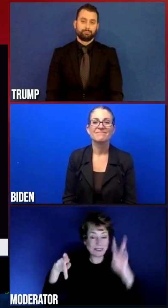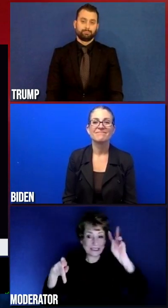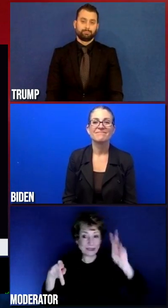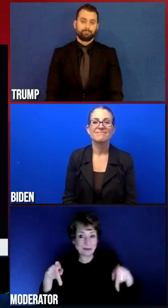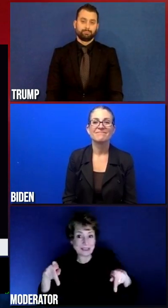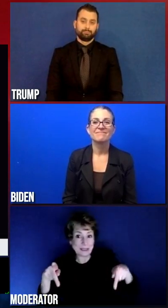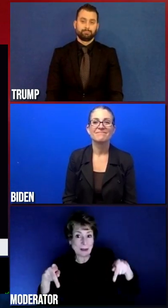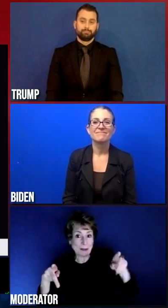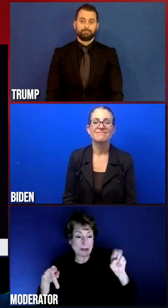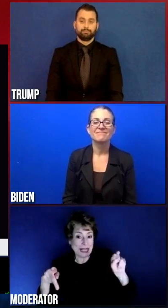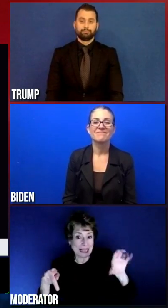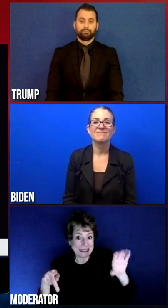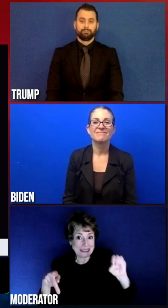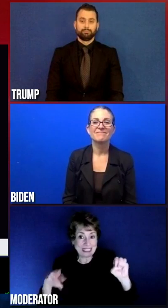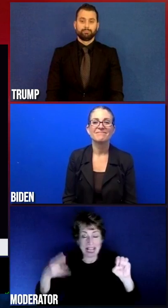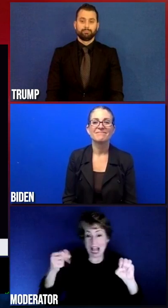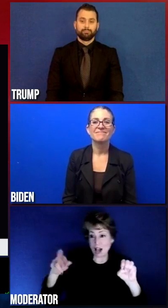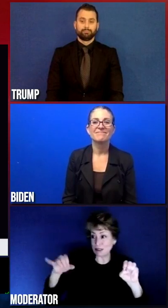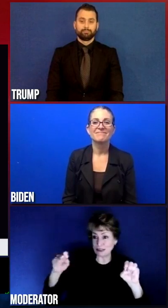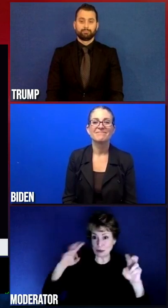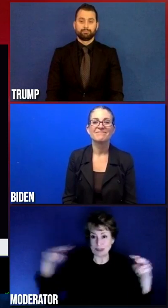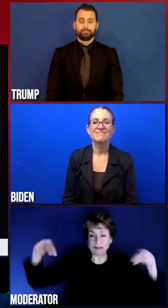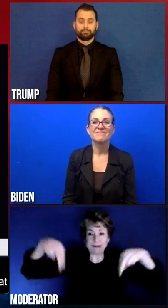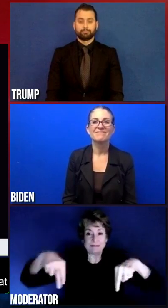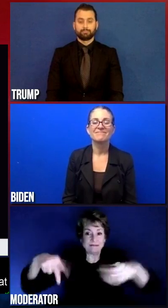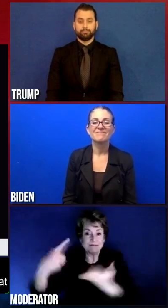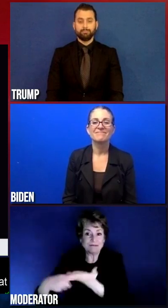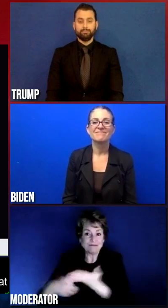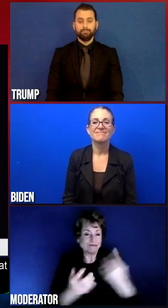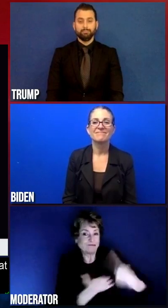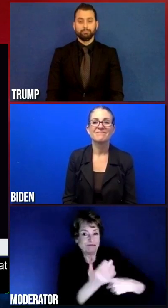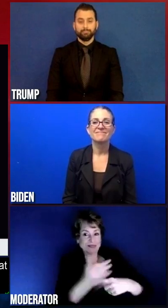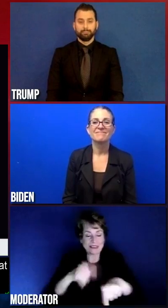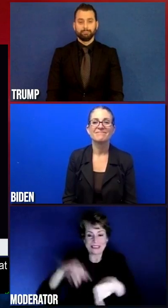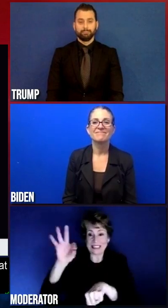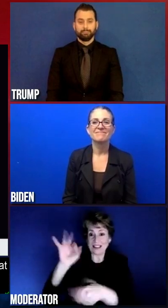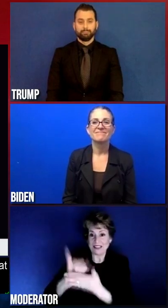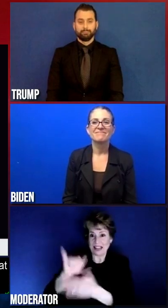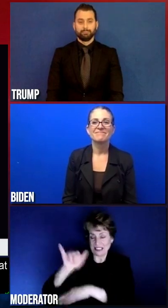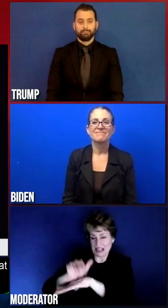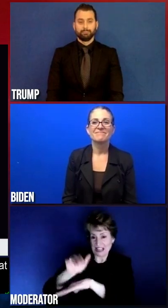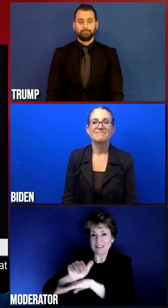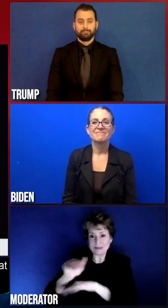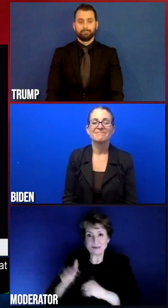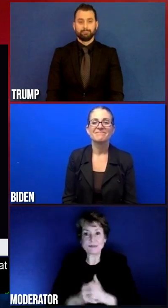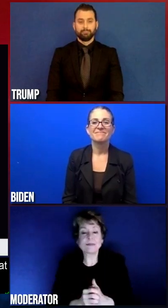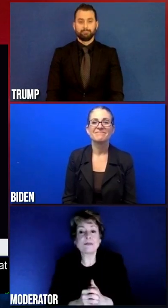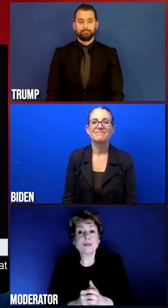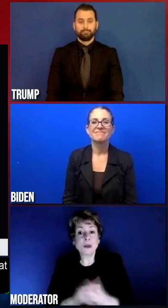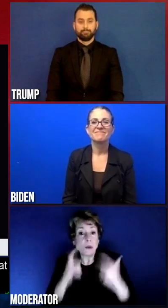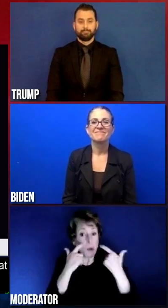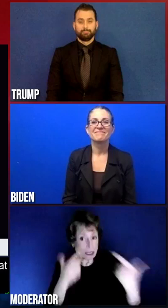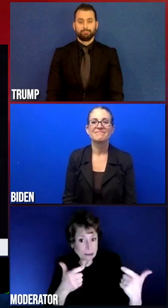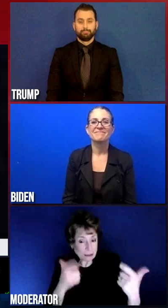will debate at 9 p.m. Eastern that night. We hope you watch. Until then, thank you and good night.